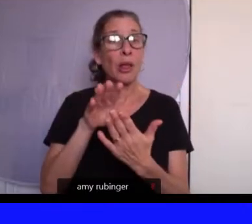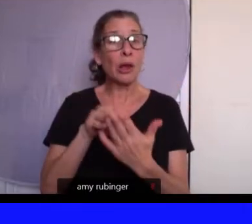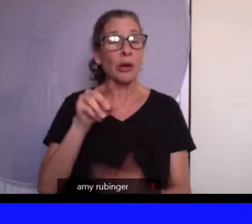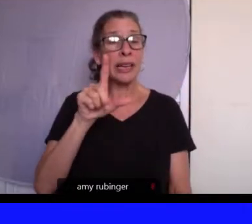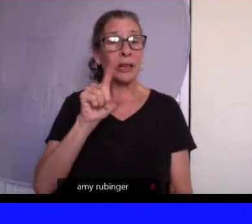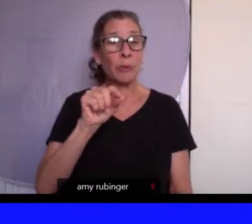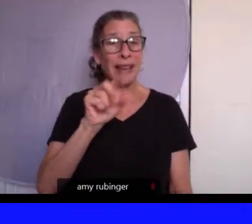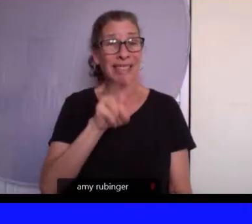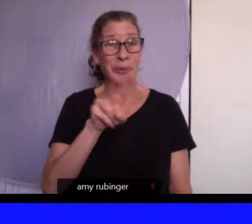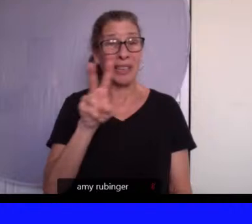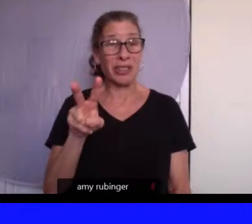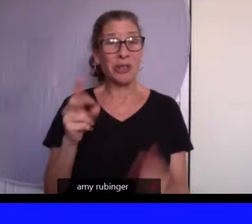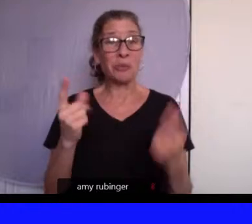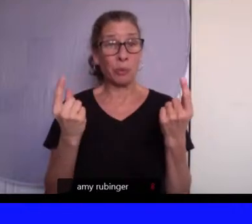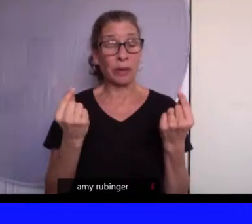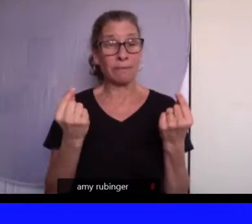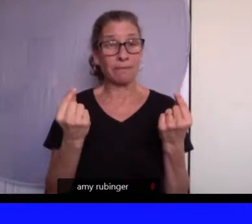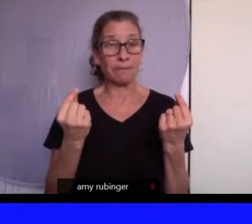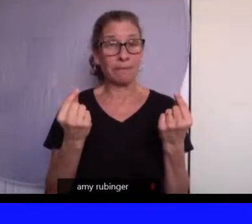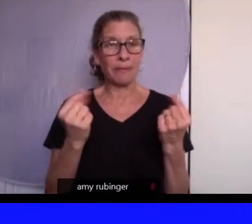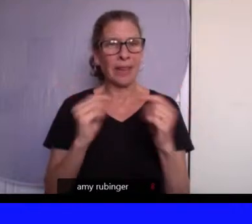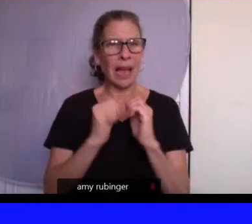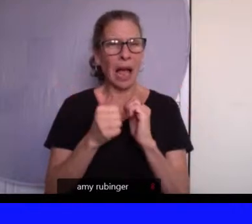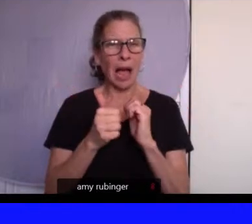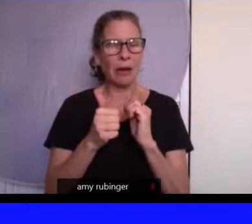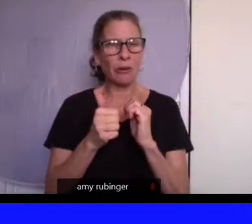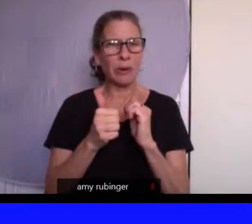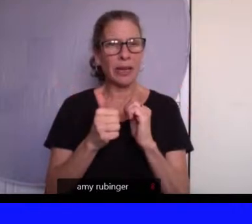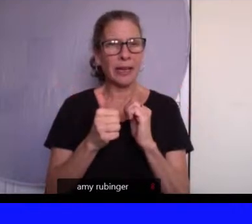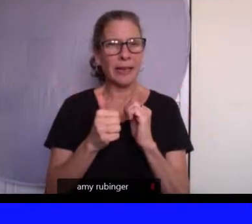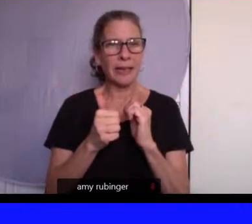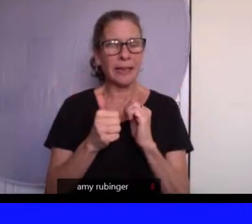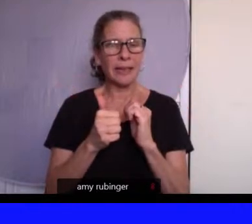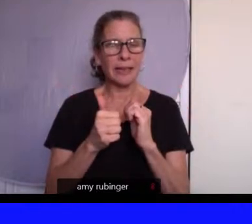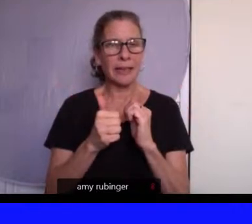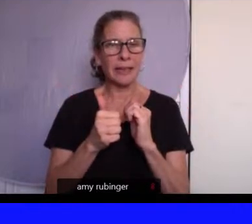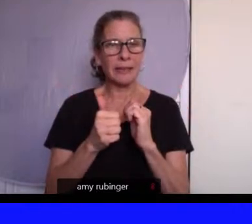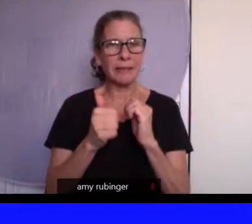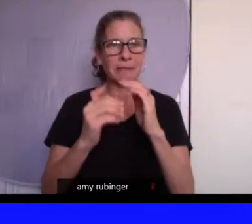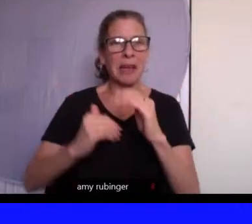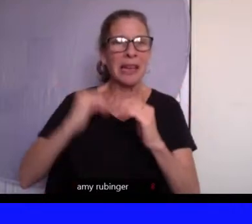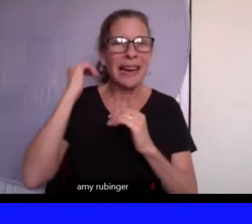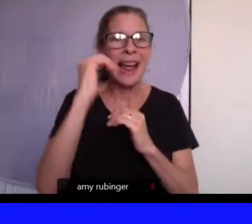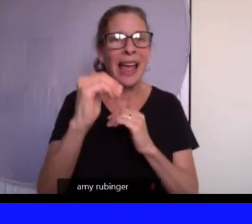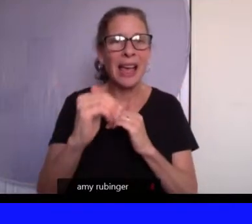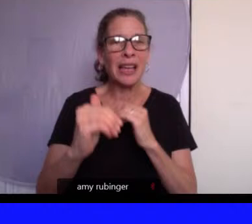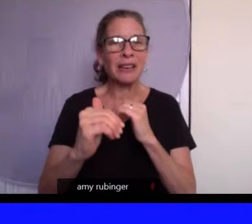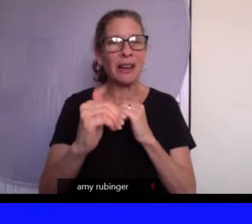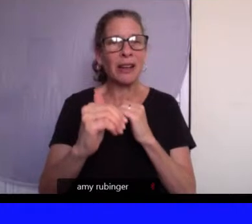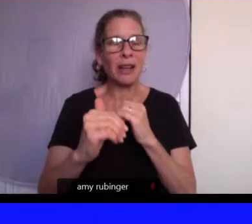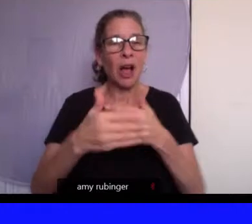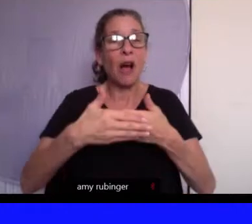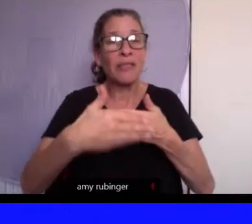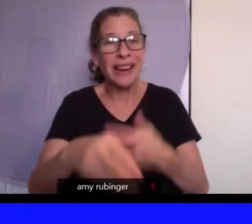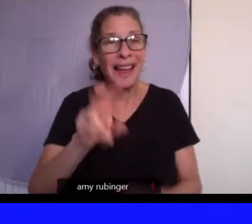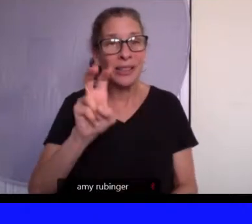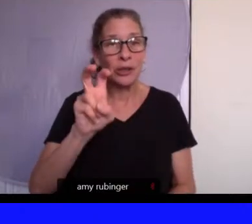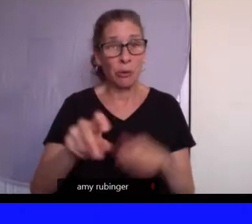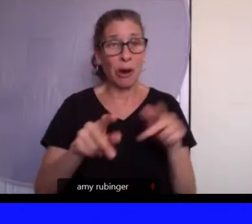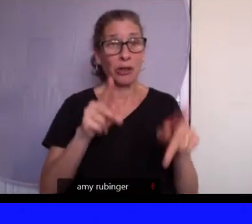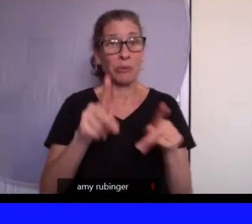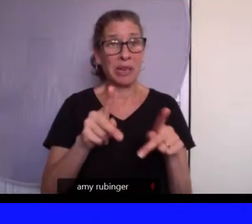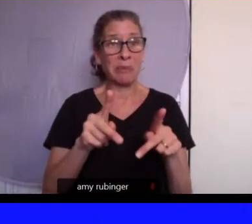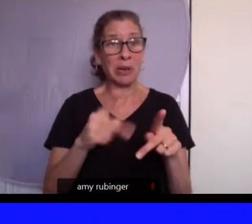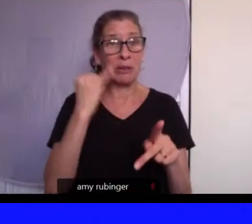time, or whatever the trigger we set is, the 2 hospital admissions has been a pretty clear one for us. After the second hospital